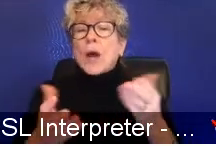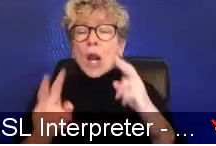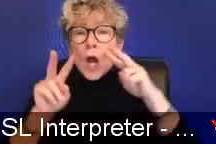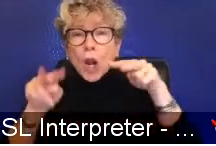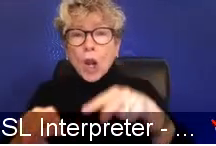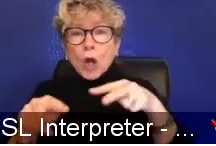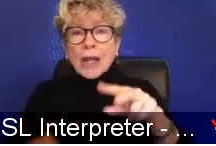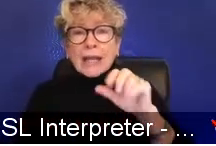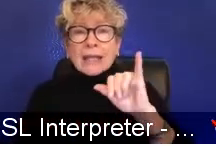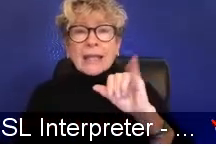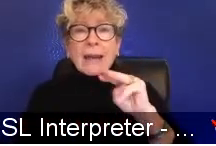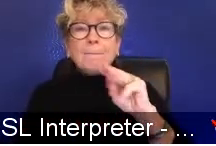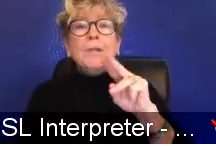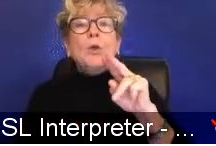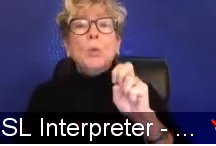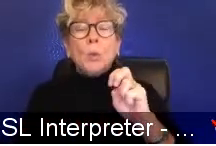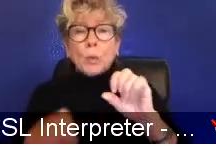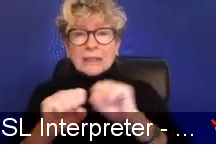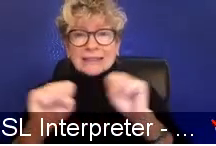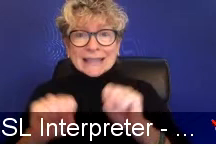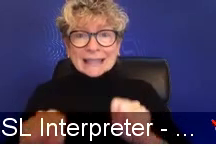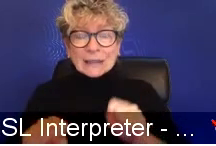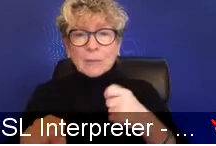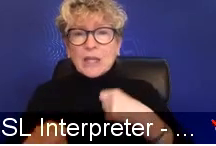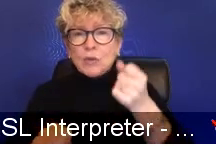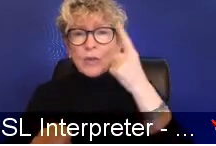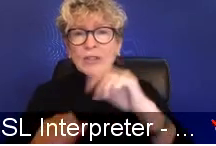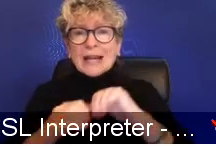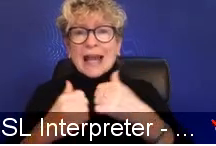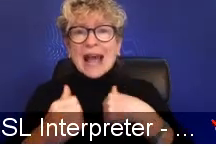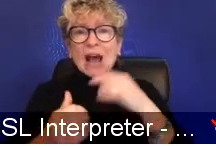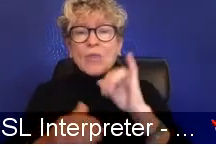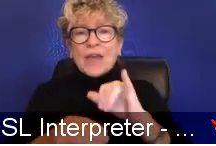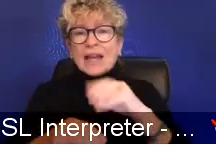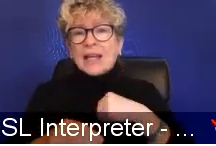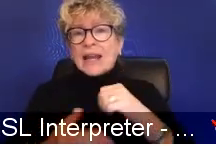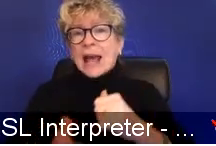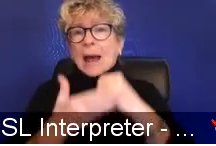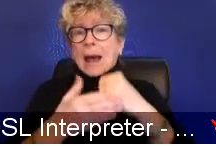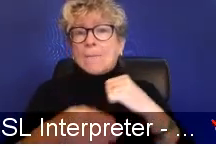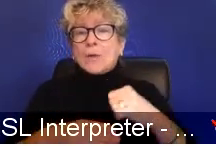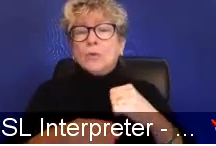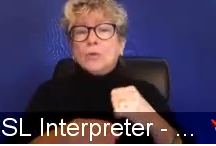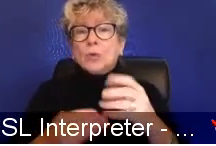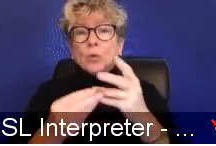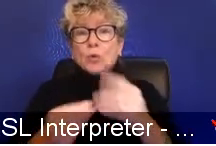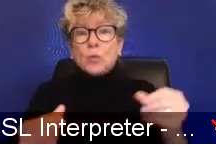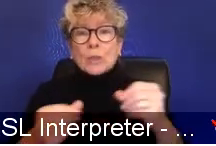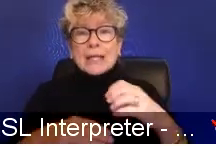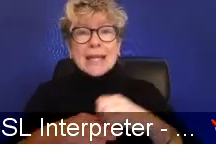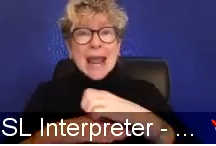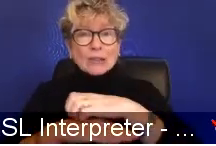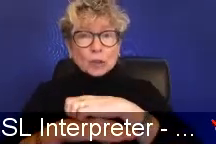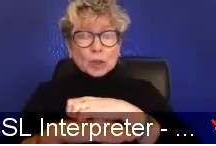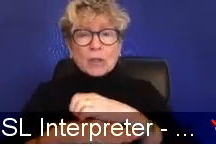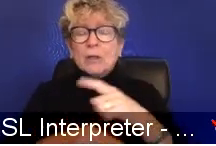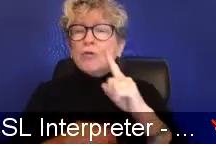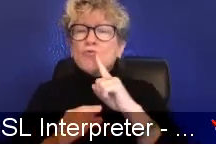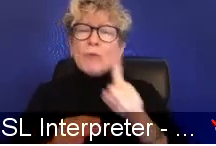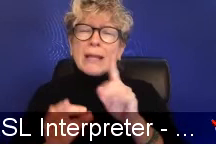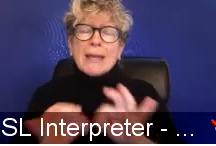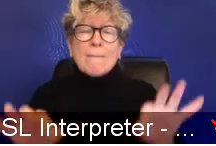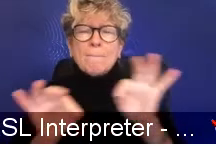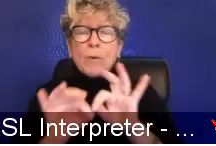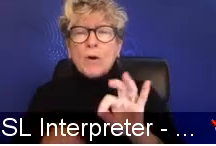and exploiting the immune system to understand and treat cancer. This has proven to be incredibly important in leukemia,